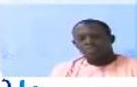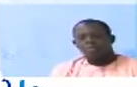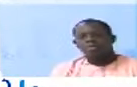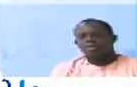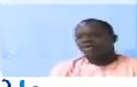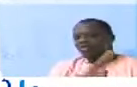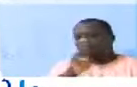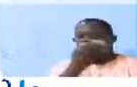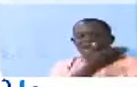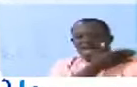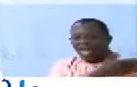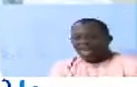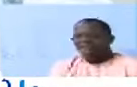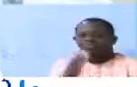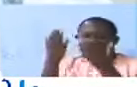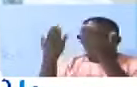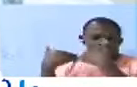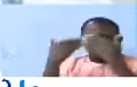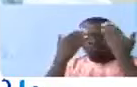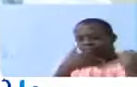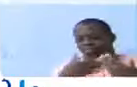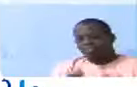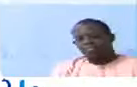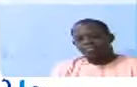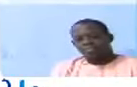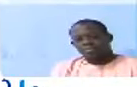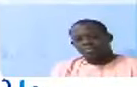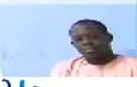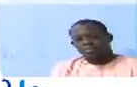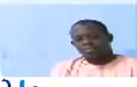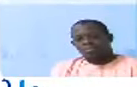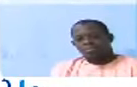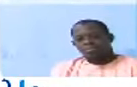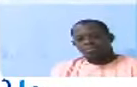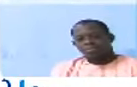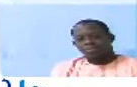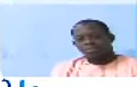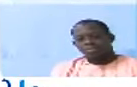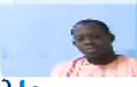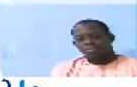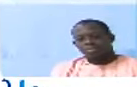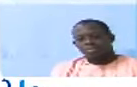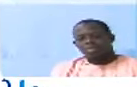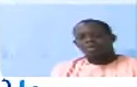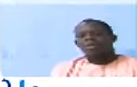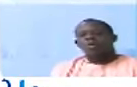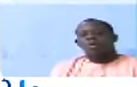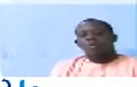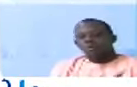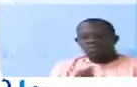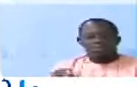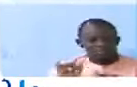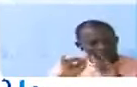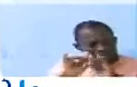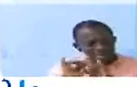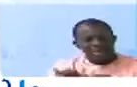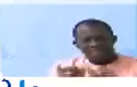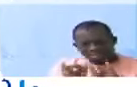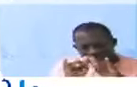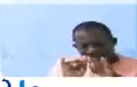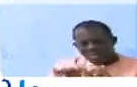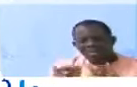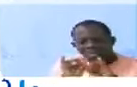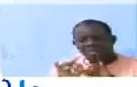not allowed. Nota jele, nota jele, nota funa deni kol minu bembale, beka farambala. We stayed there like that and